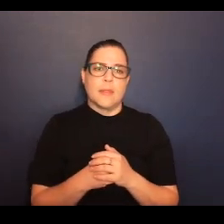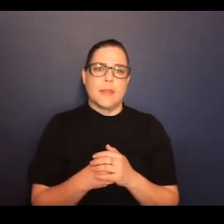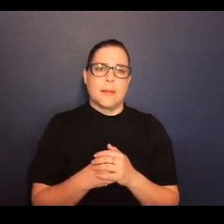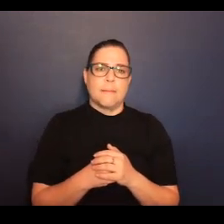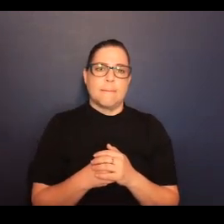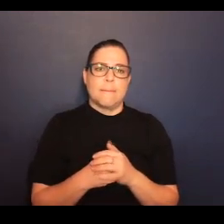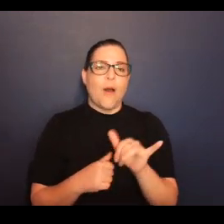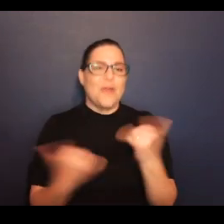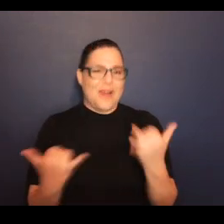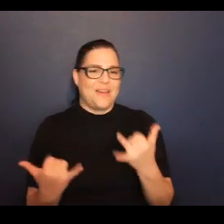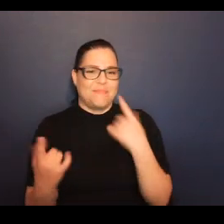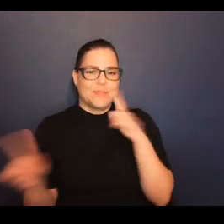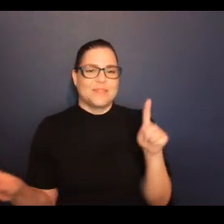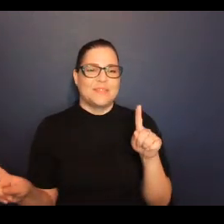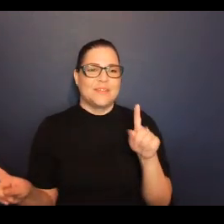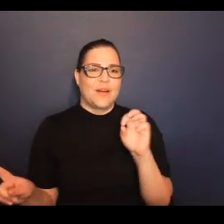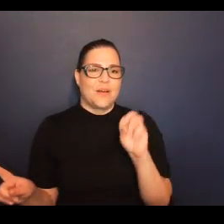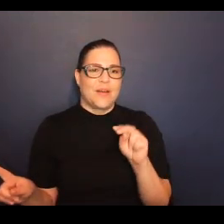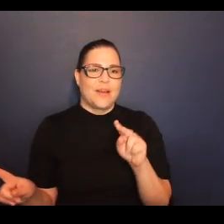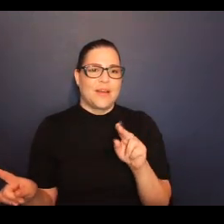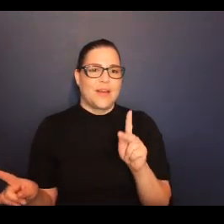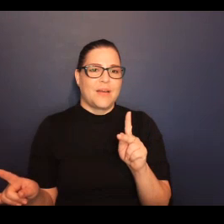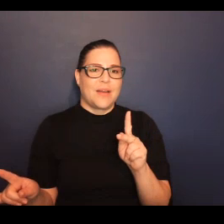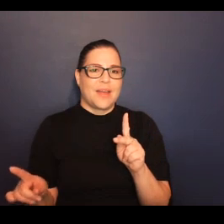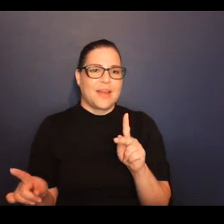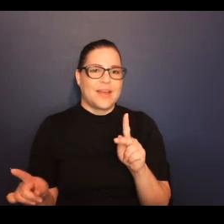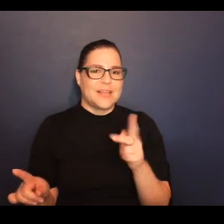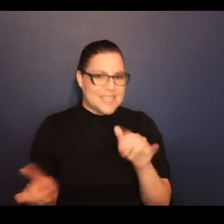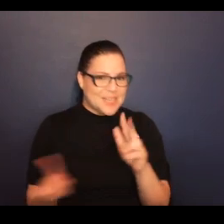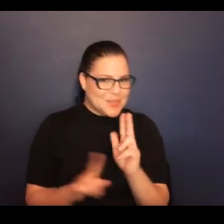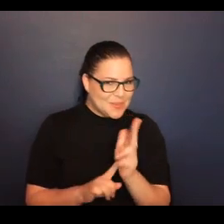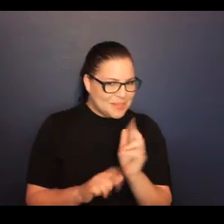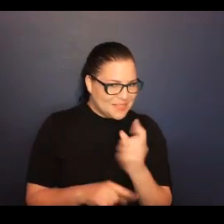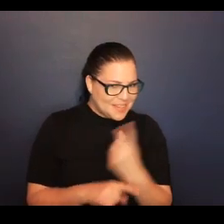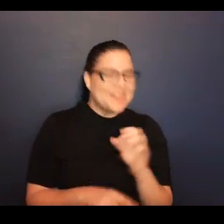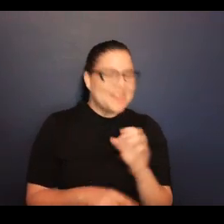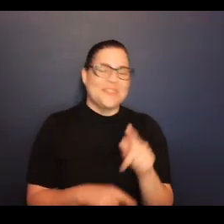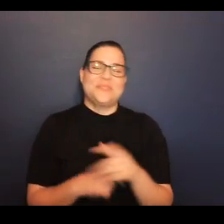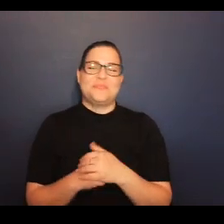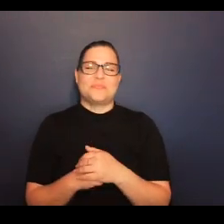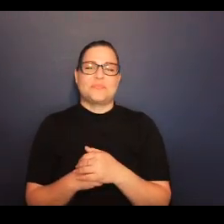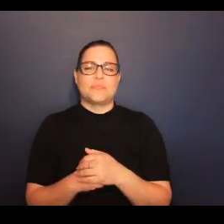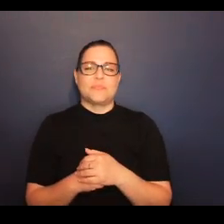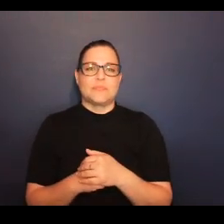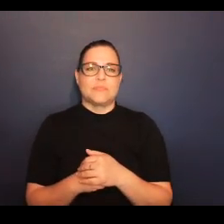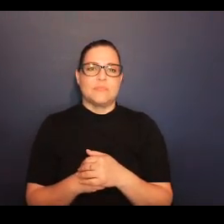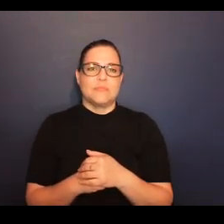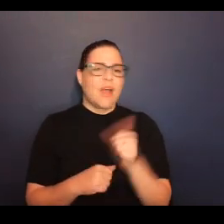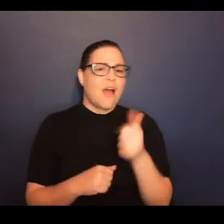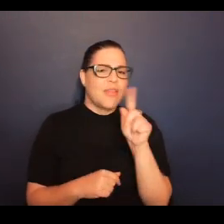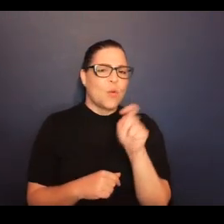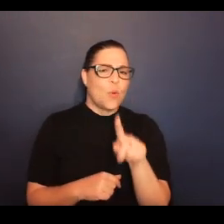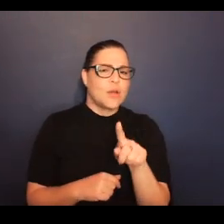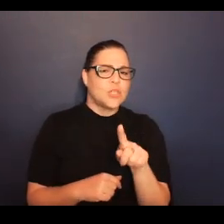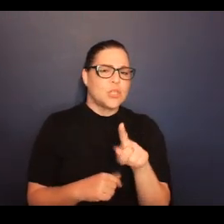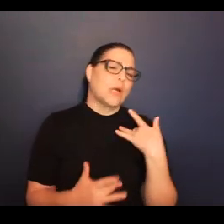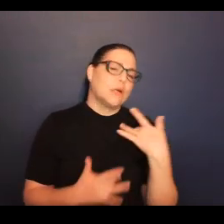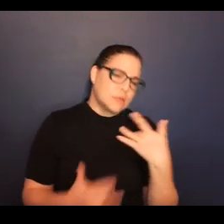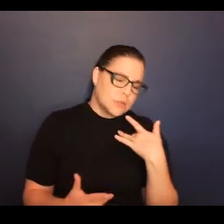Green light. Oh, it's on now. Yeah. Okay. So I get my just minute going. Back. Yep. 8 seconds. All right. So I got another question. I have another concern